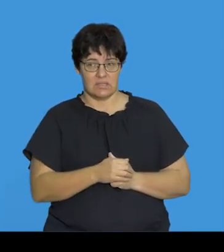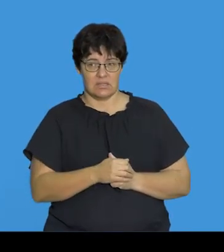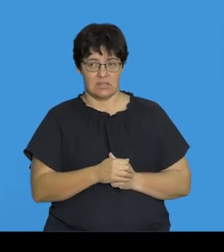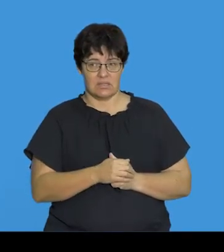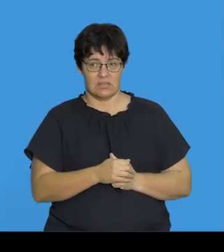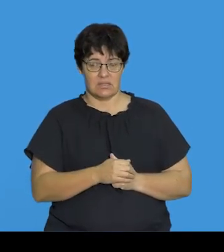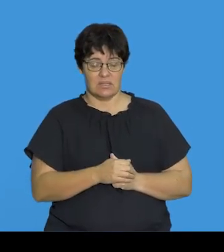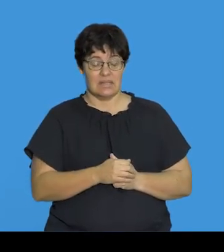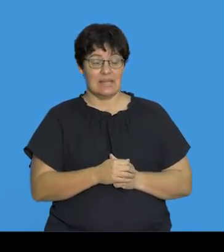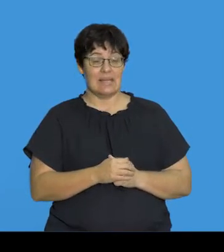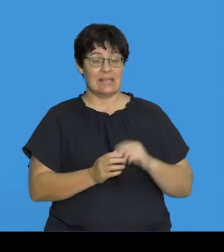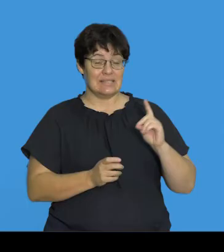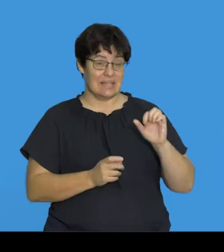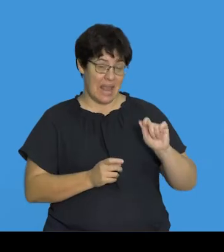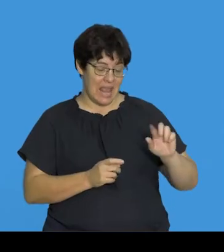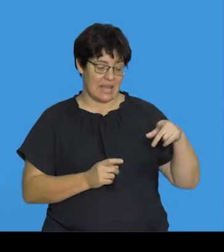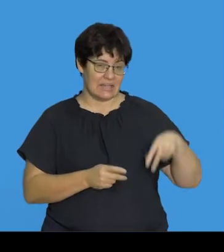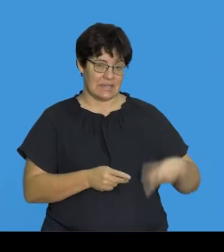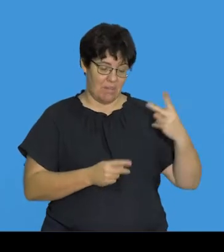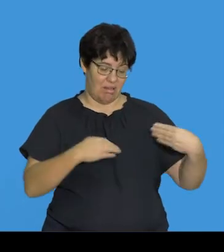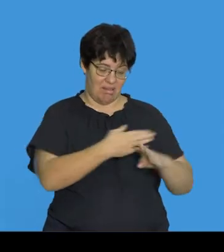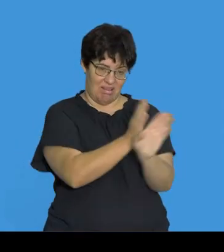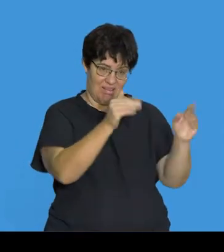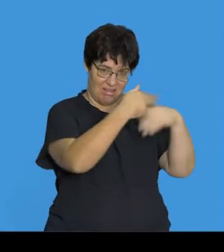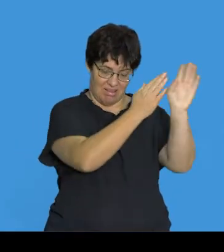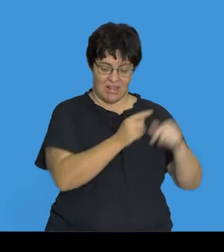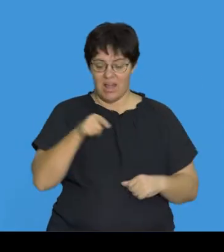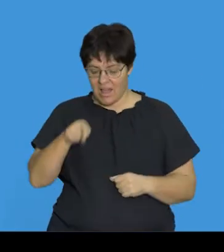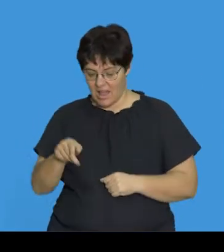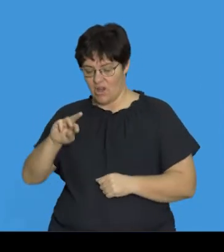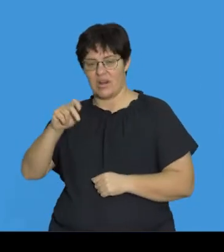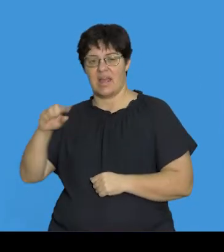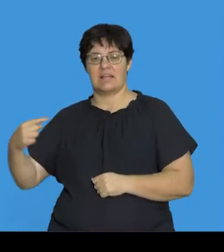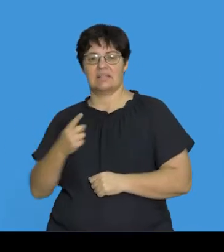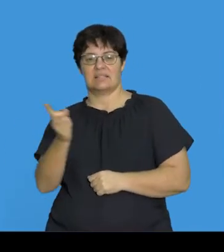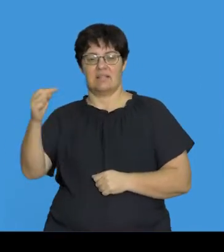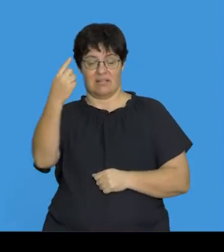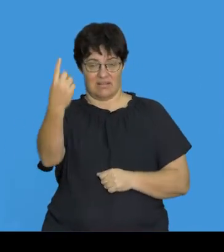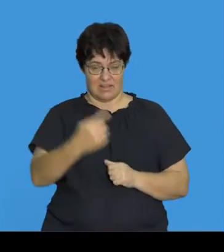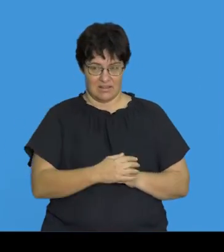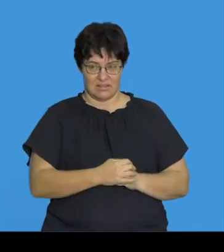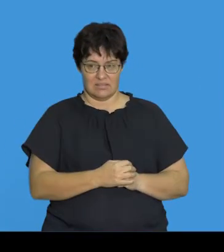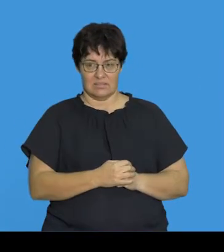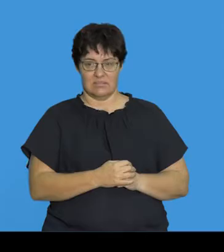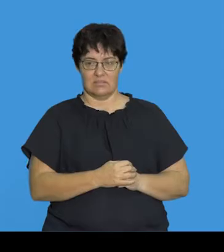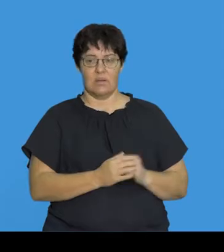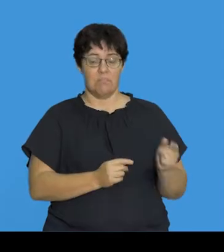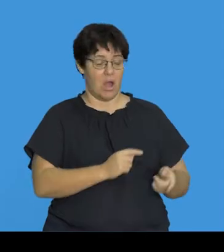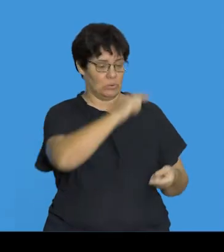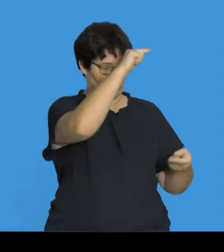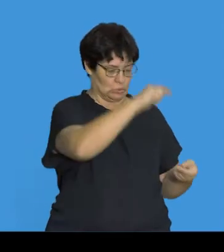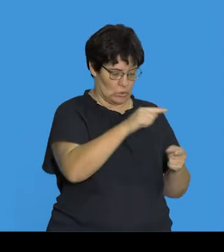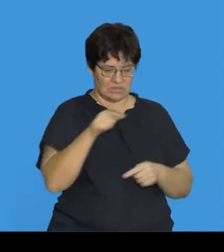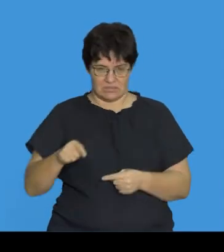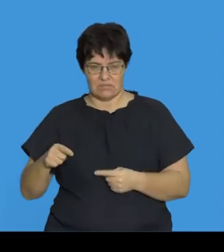being we can see that DNA is a double-stranded molecule here. We can see that being single-stranded here. RNA is